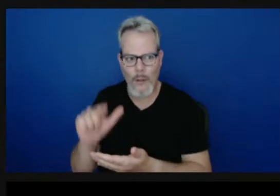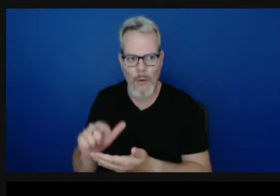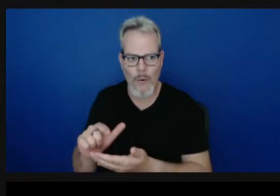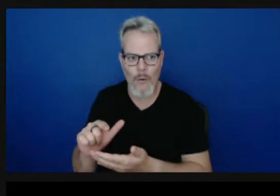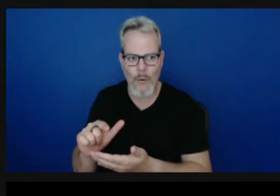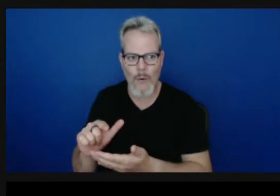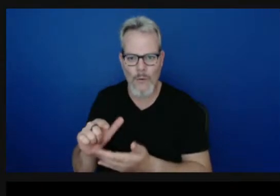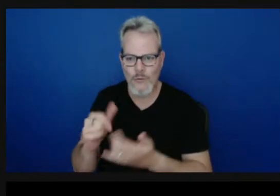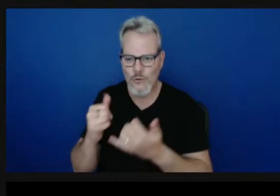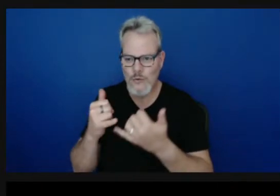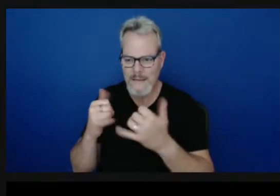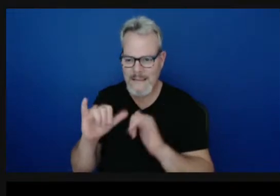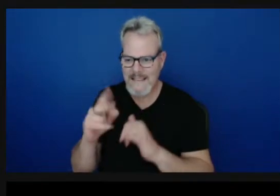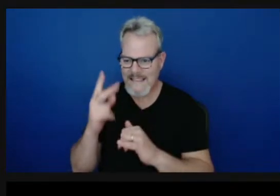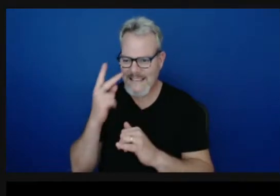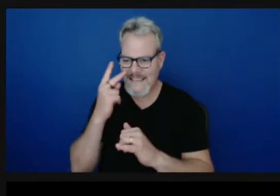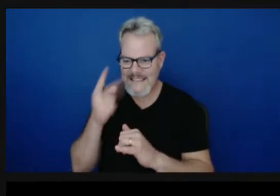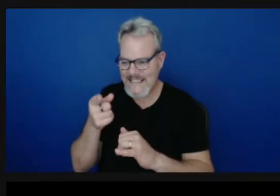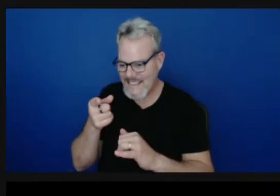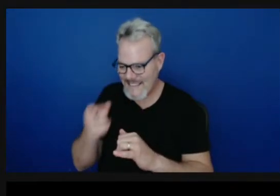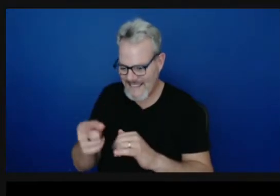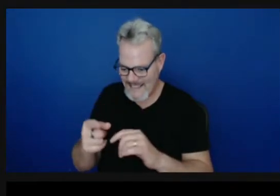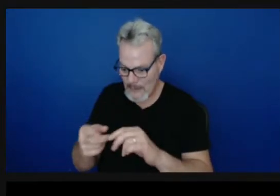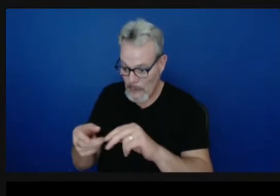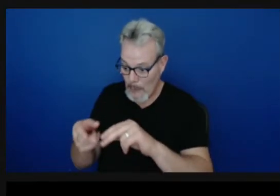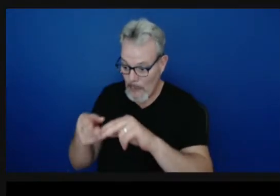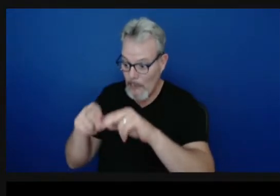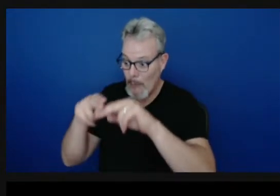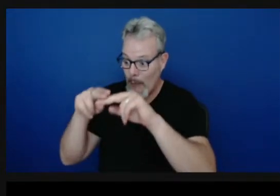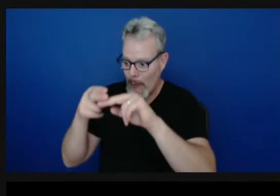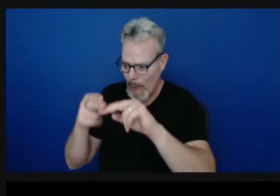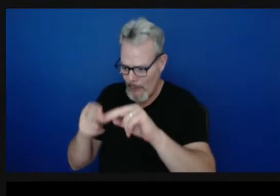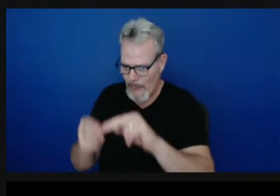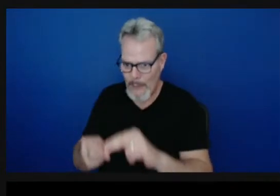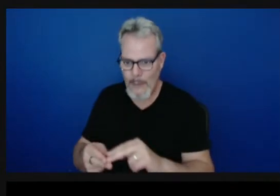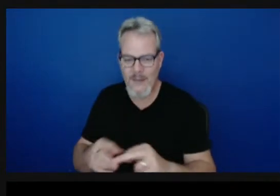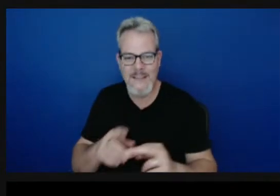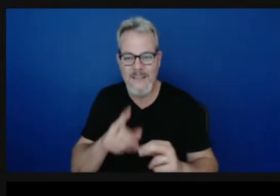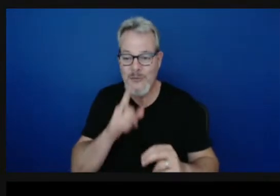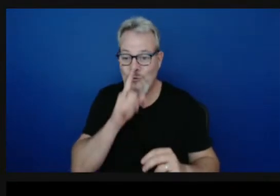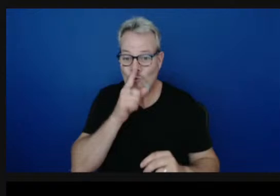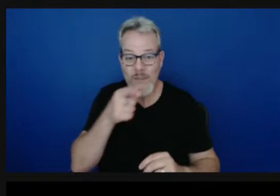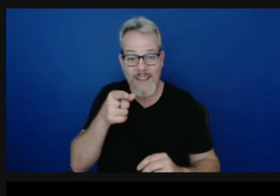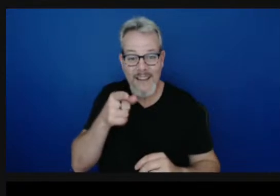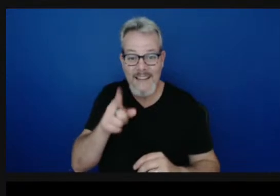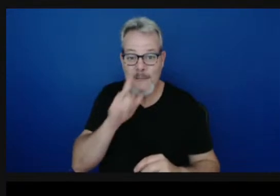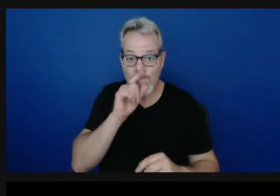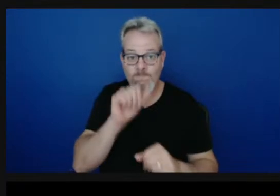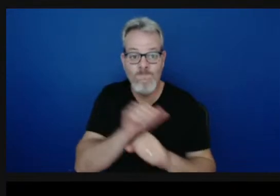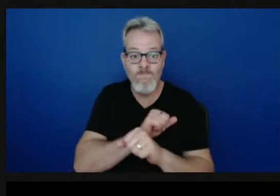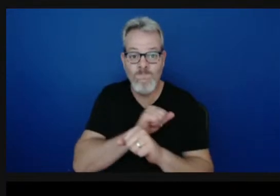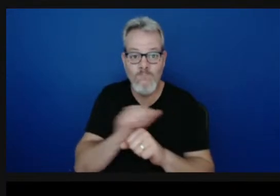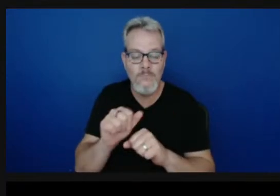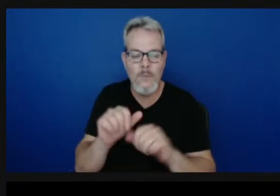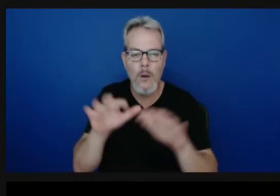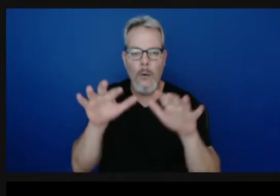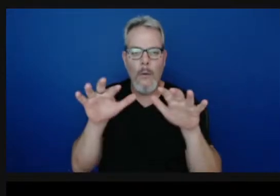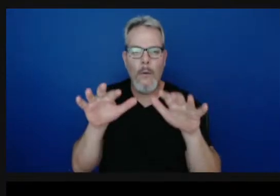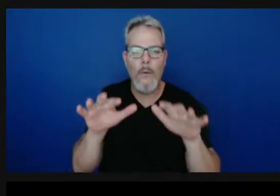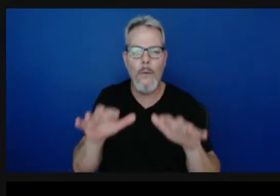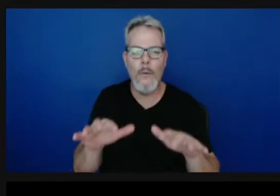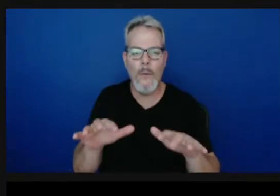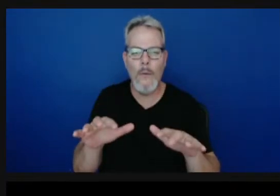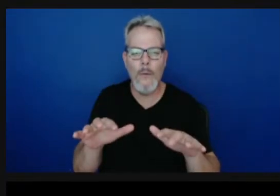eruption, we're extremely, extremely low here. So really, this is the true calm after the storm. period of recovery